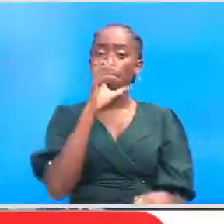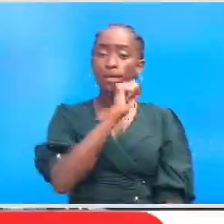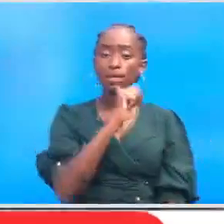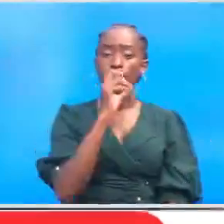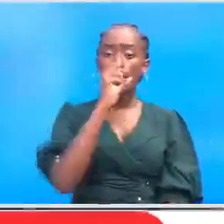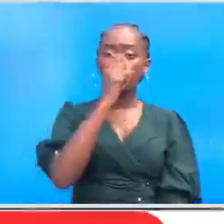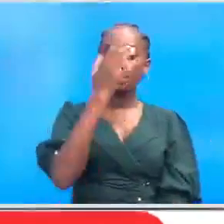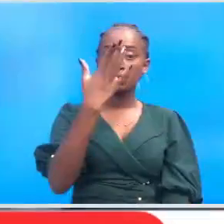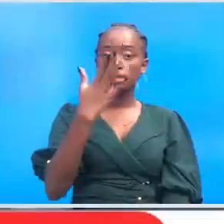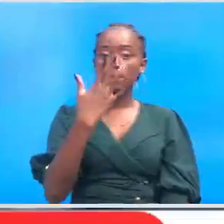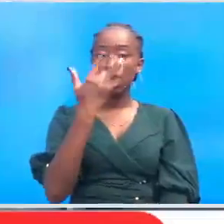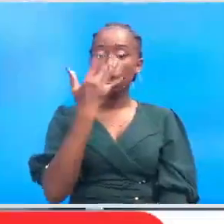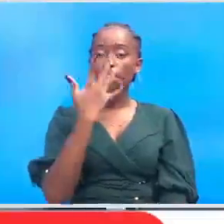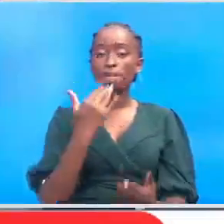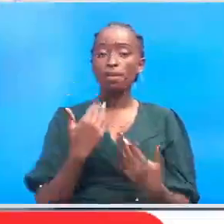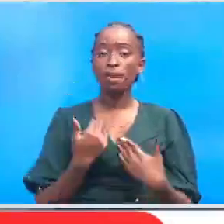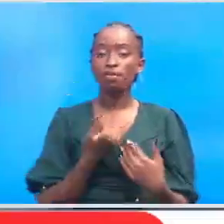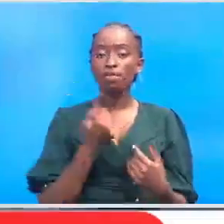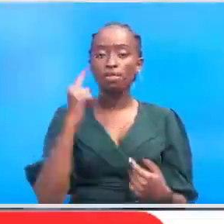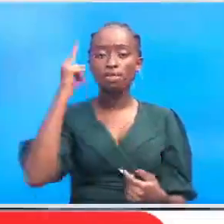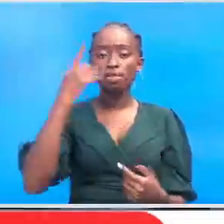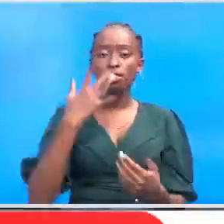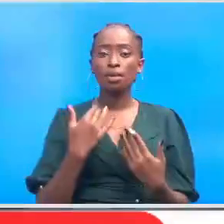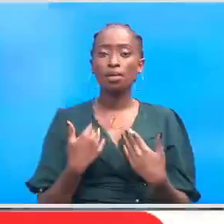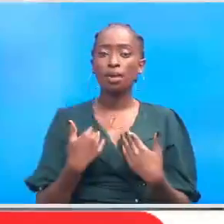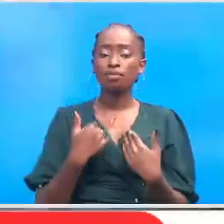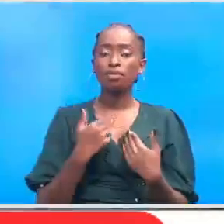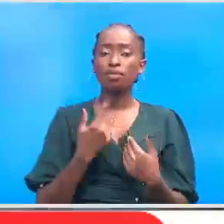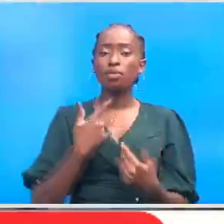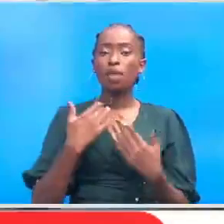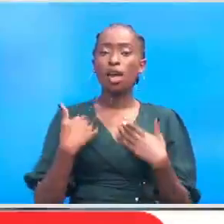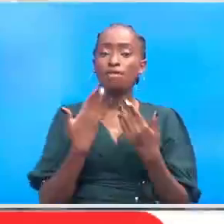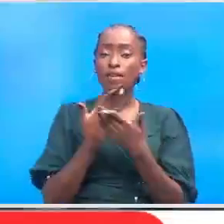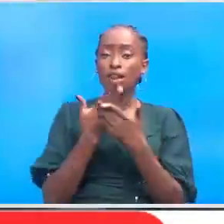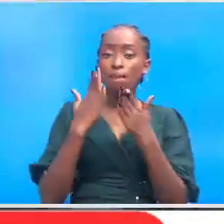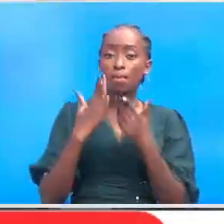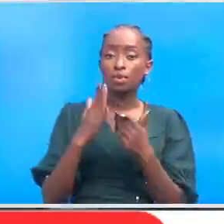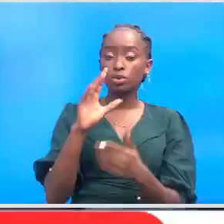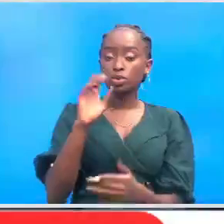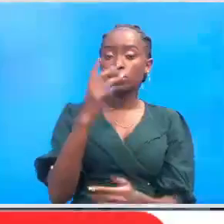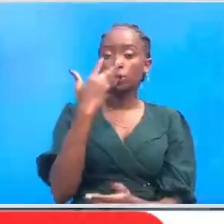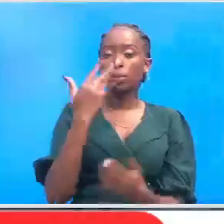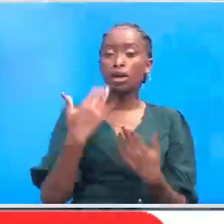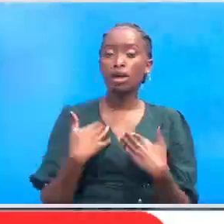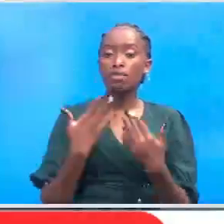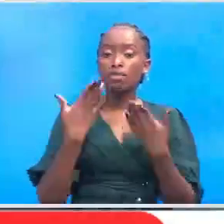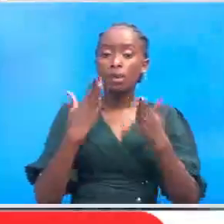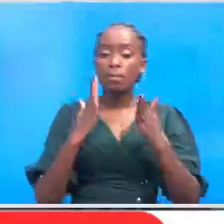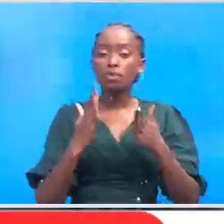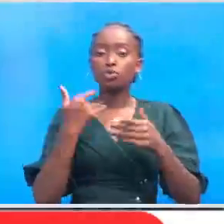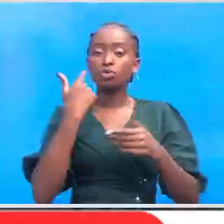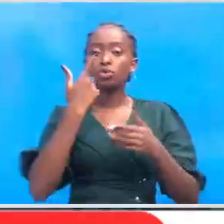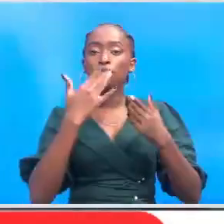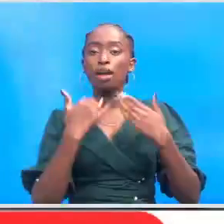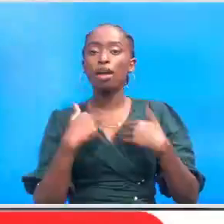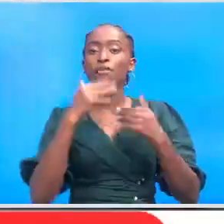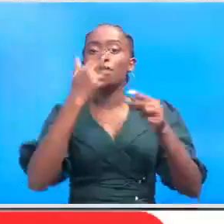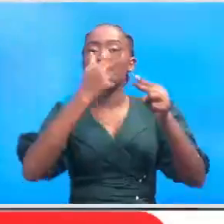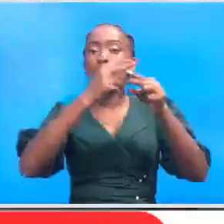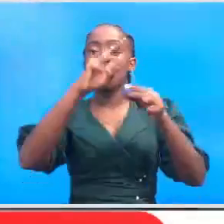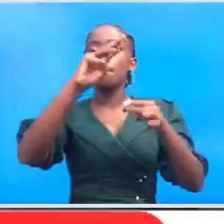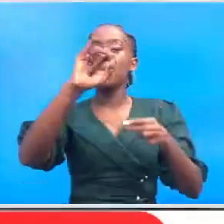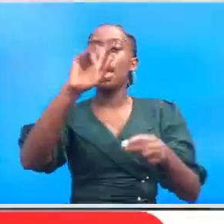allegedly arrested. We don't have clients. The clients have been blocked. The only client who is here is Maina Njenga, because at least he is known.